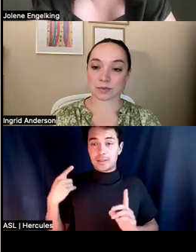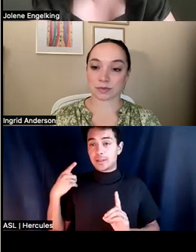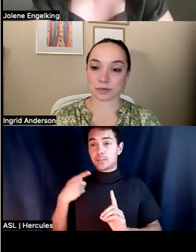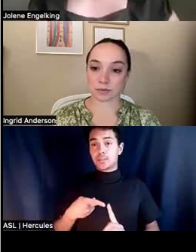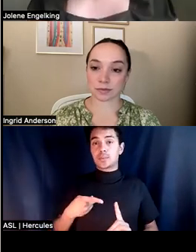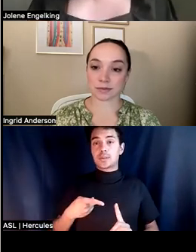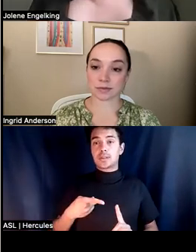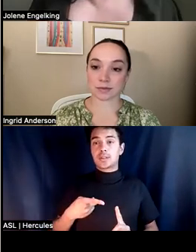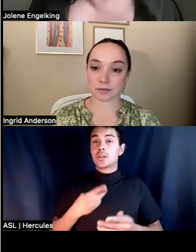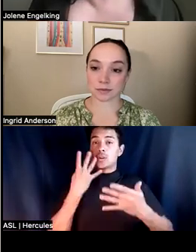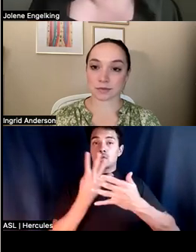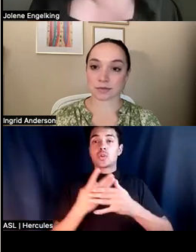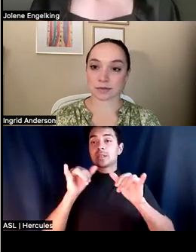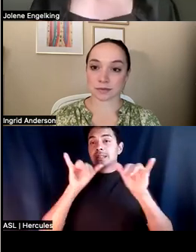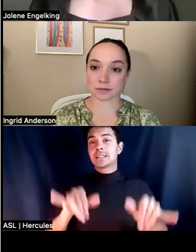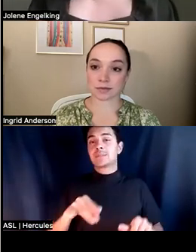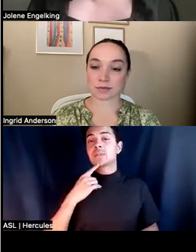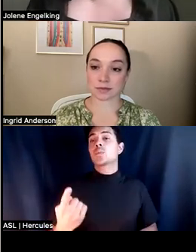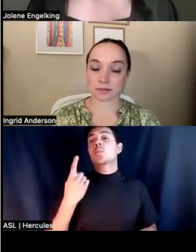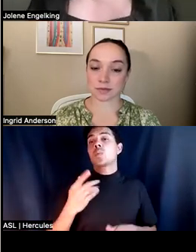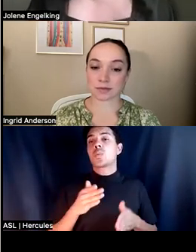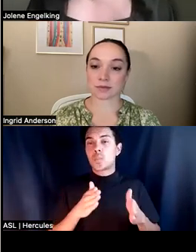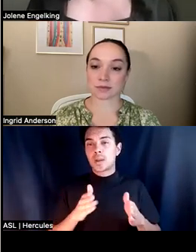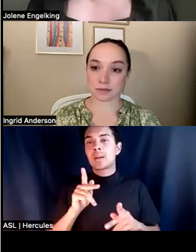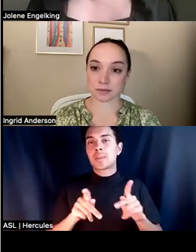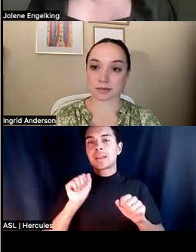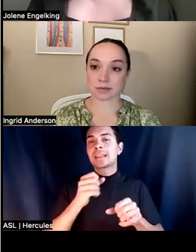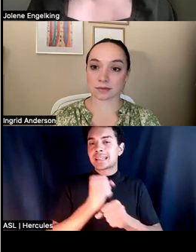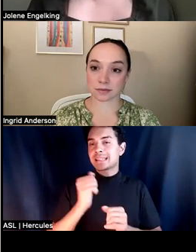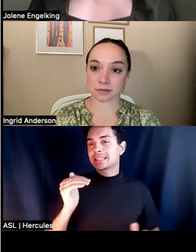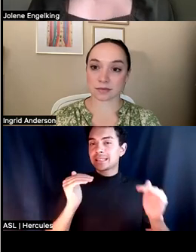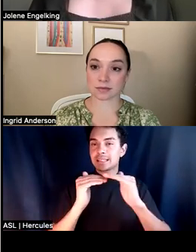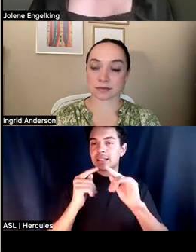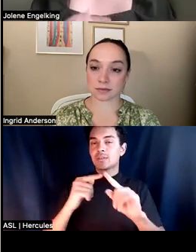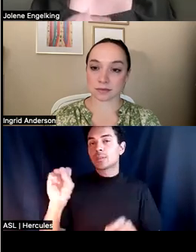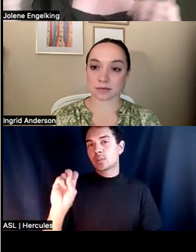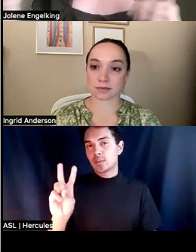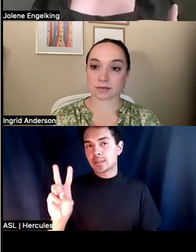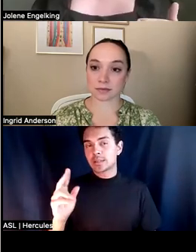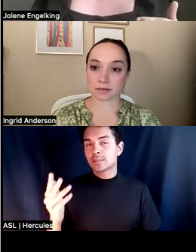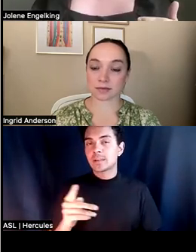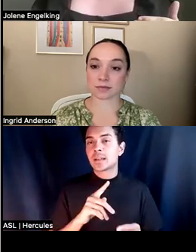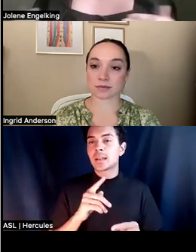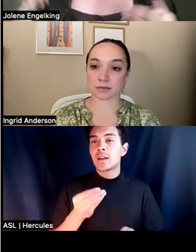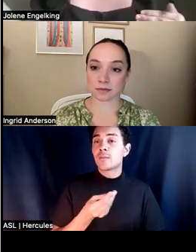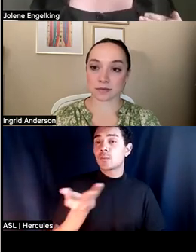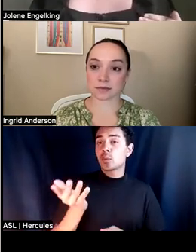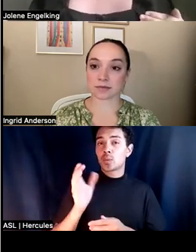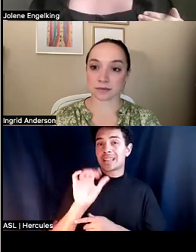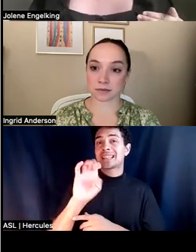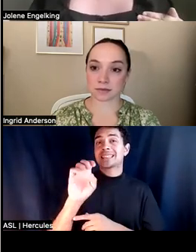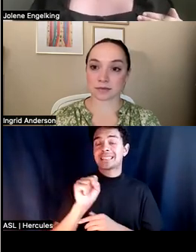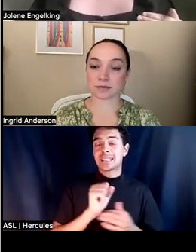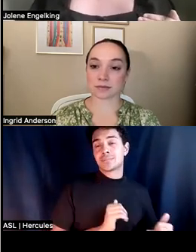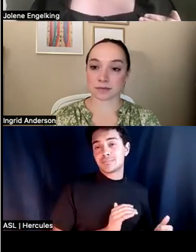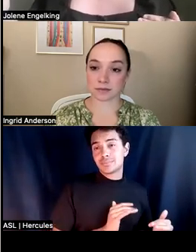the carceral system is one of the ways that people are able to seek justice from sexual violence. And so while very few cases get to that point